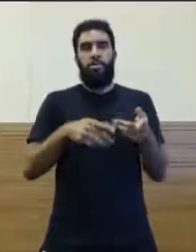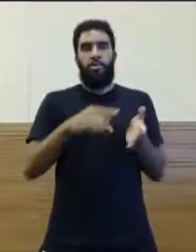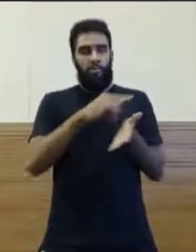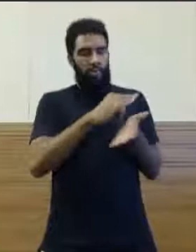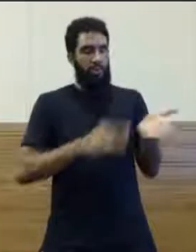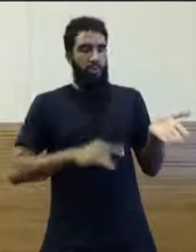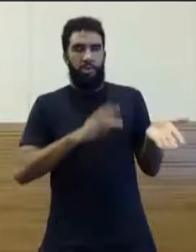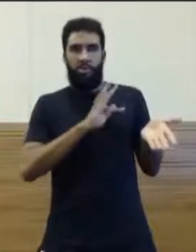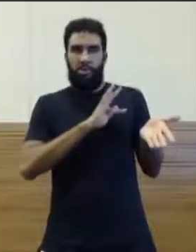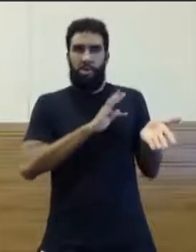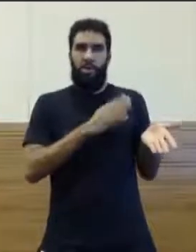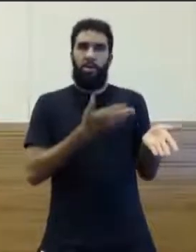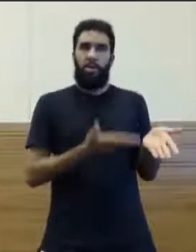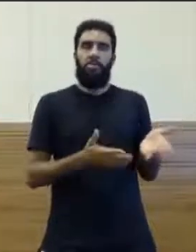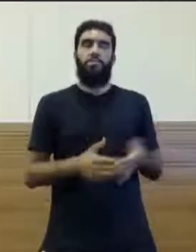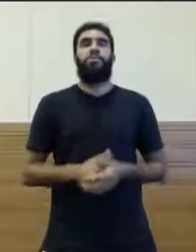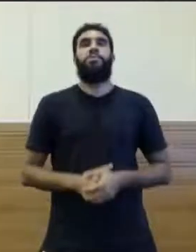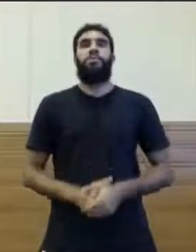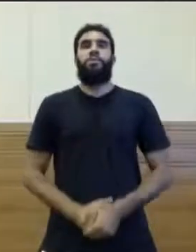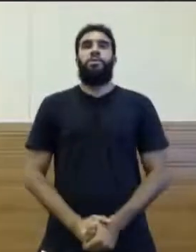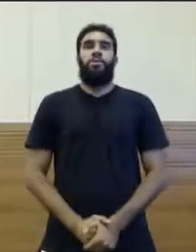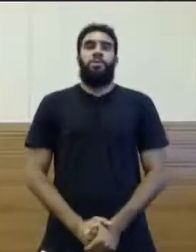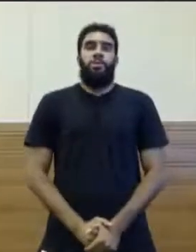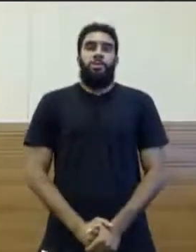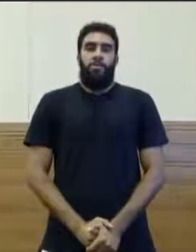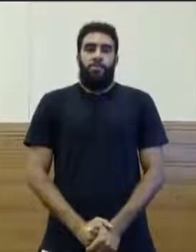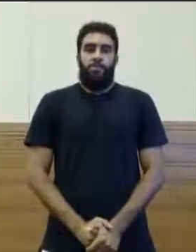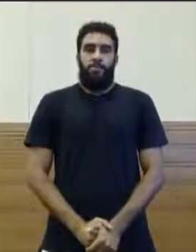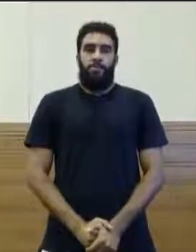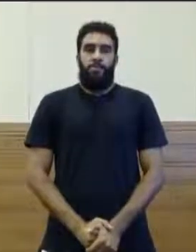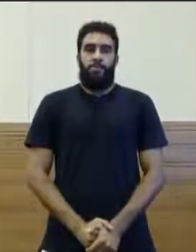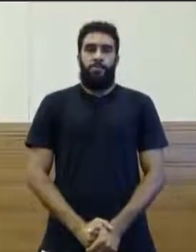We took technical notes,